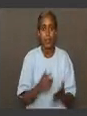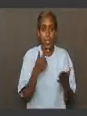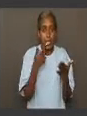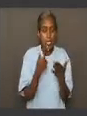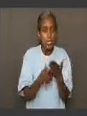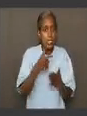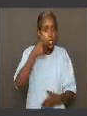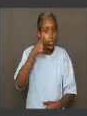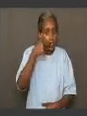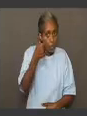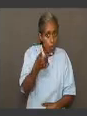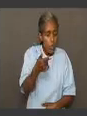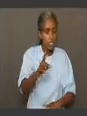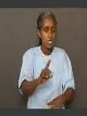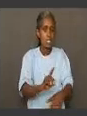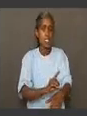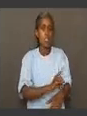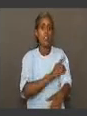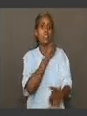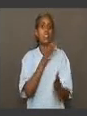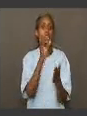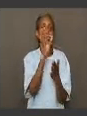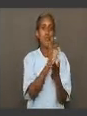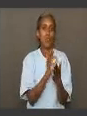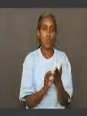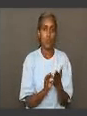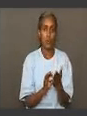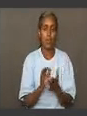is called the distance formula.